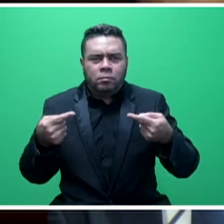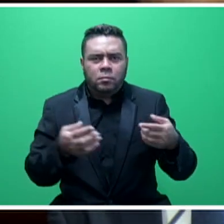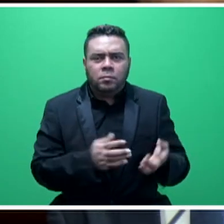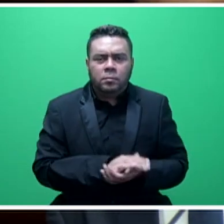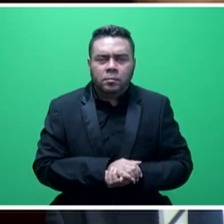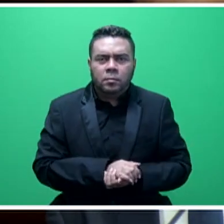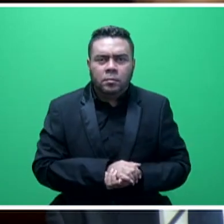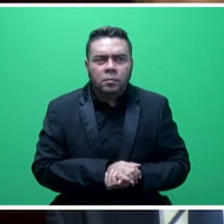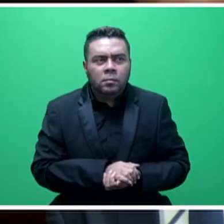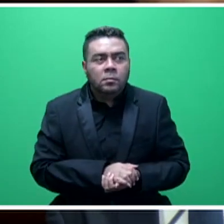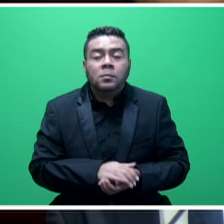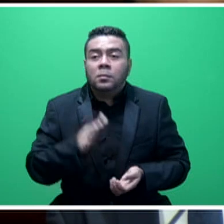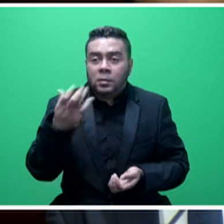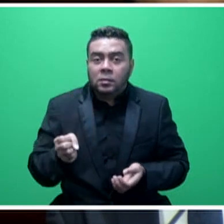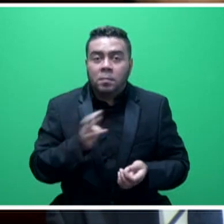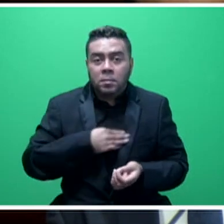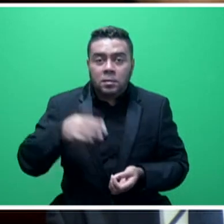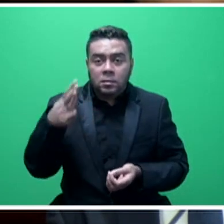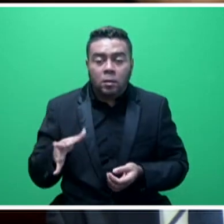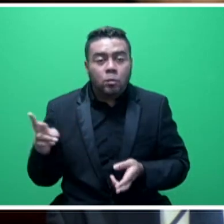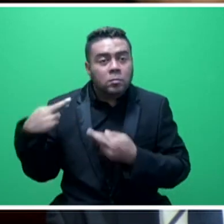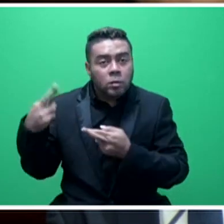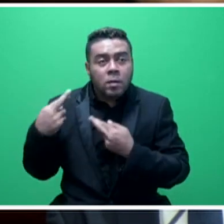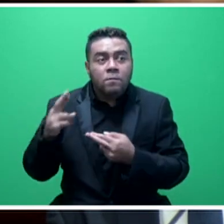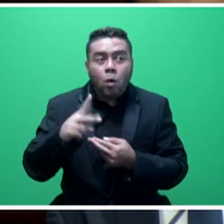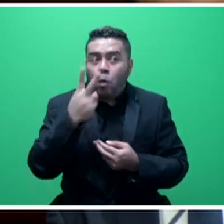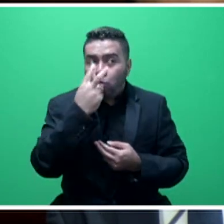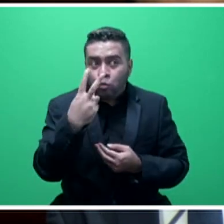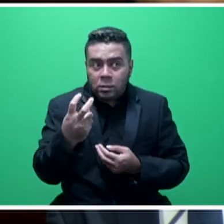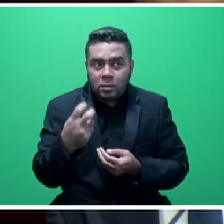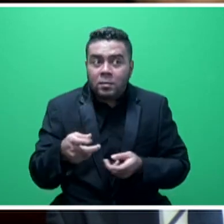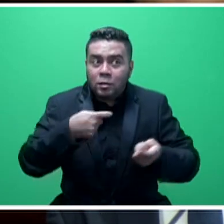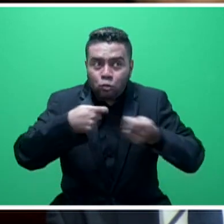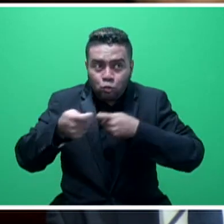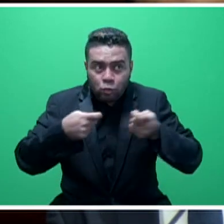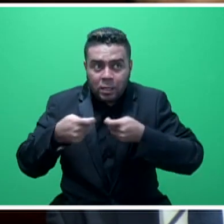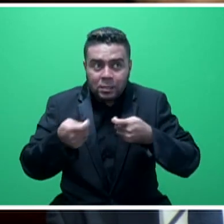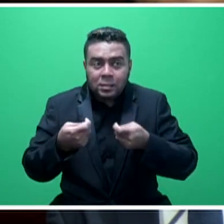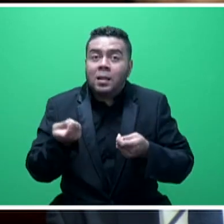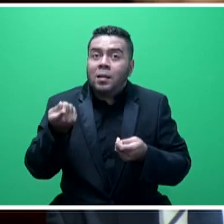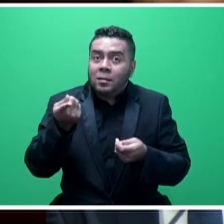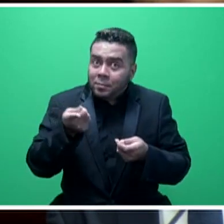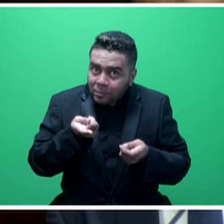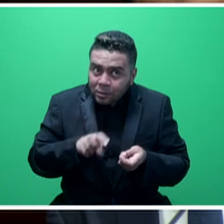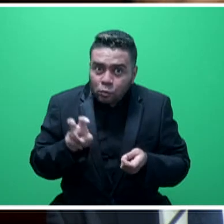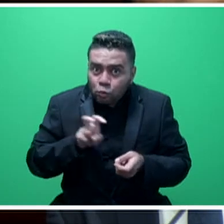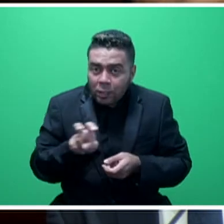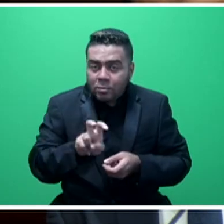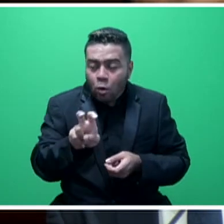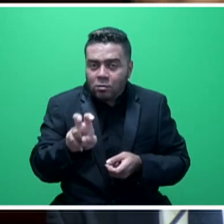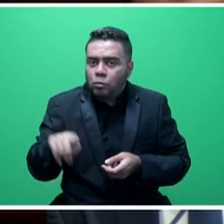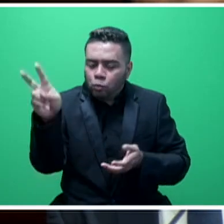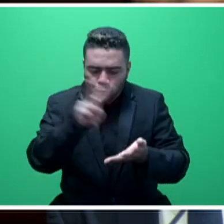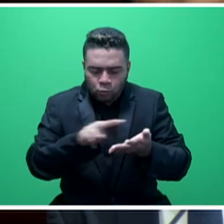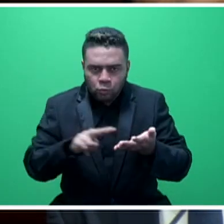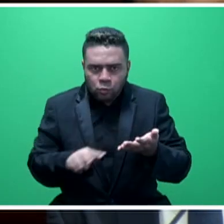As the minister responsible for tourism, trade and transport, read.